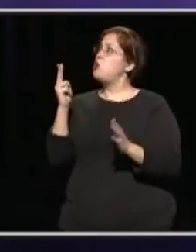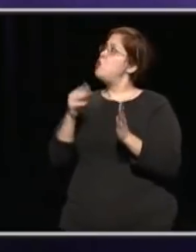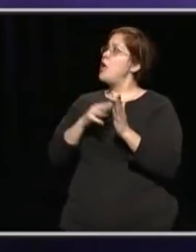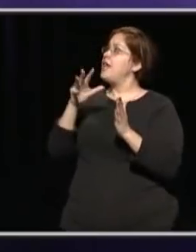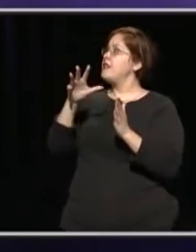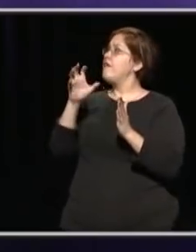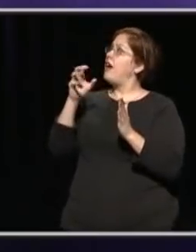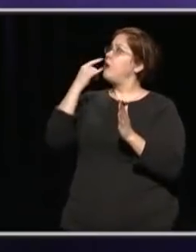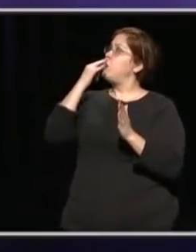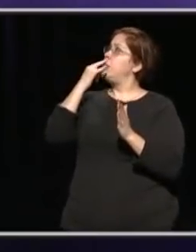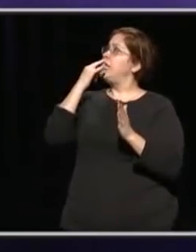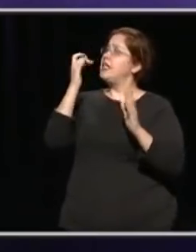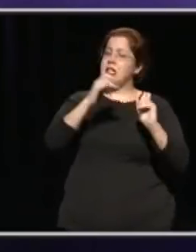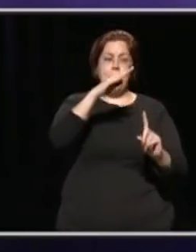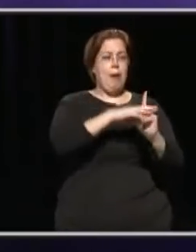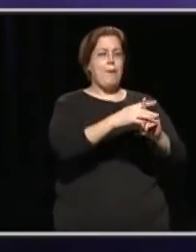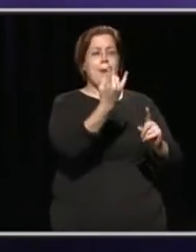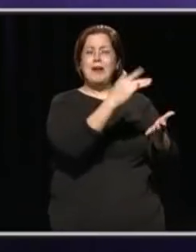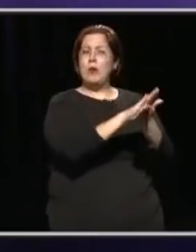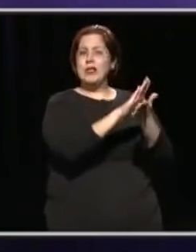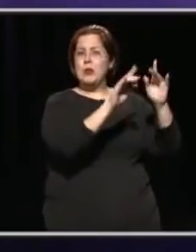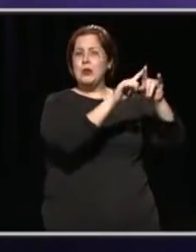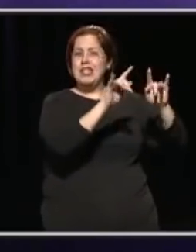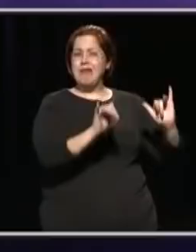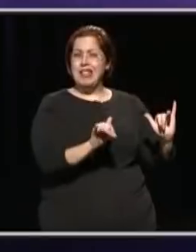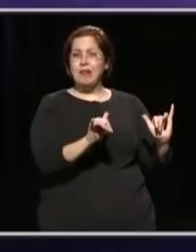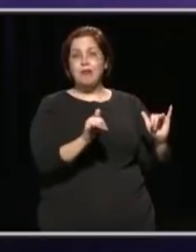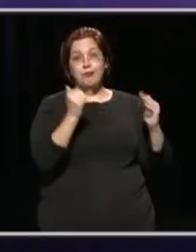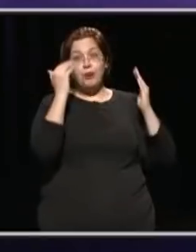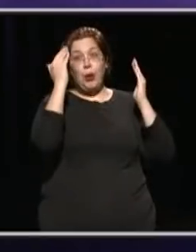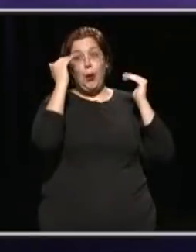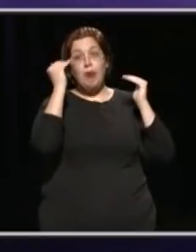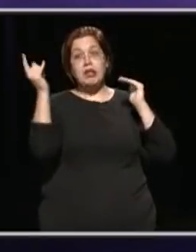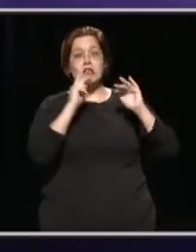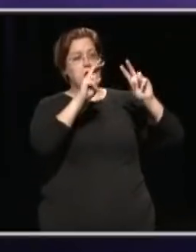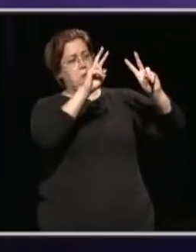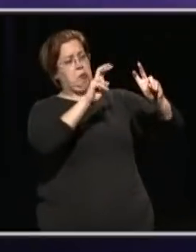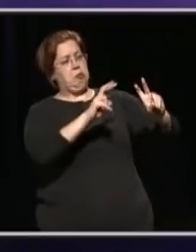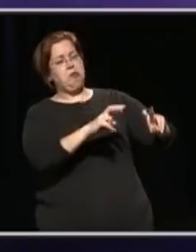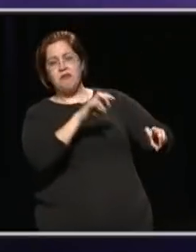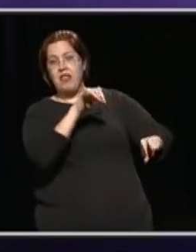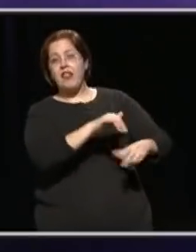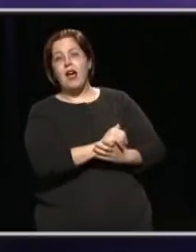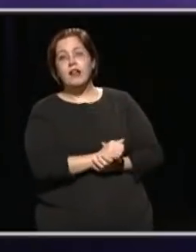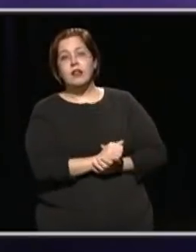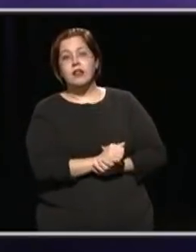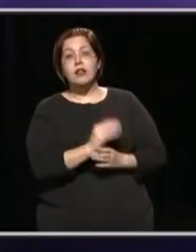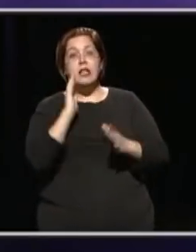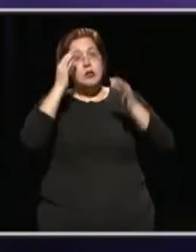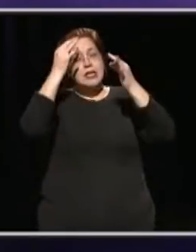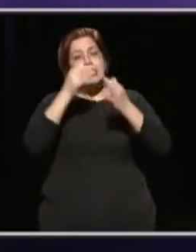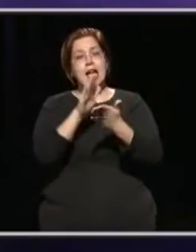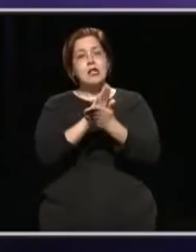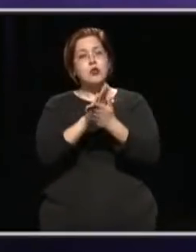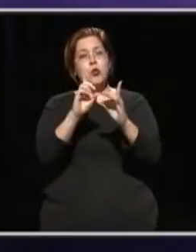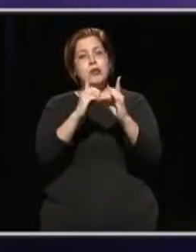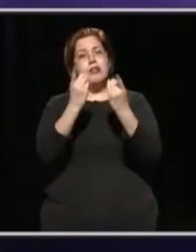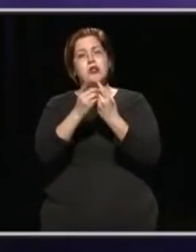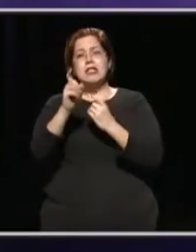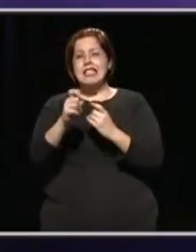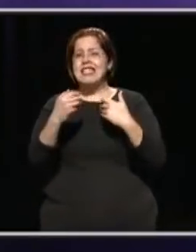or 3,000 kids could end up in one school. Hopefully he's going to take a look at this and decide that school districts ought to have